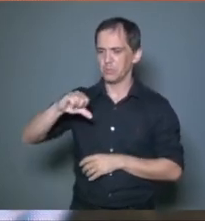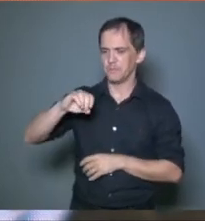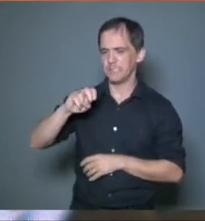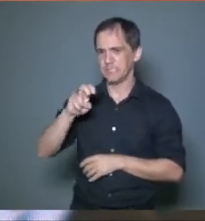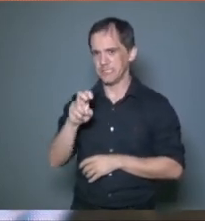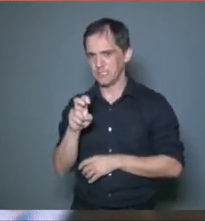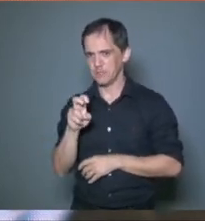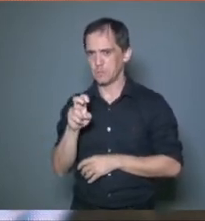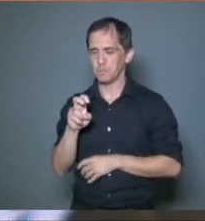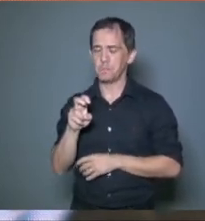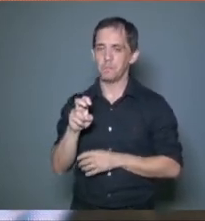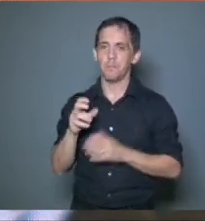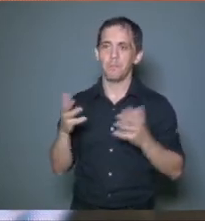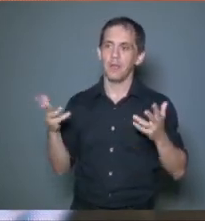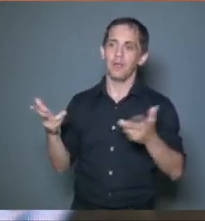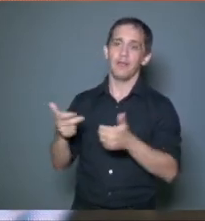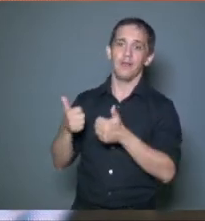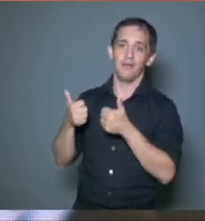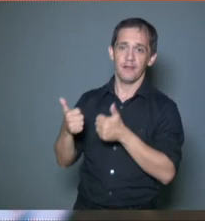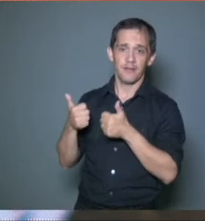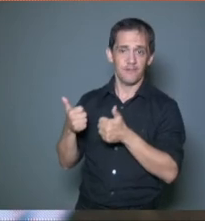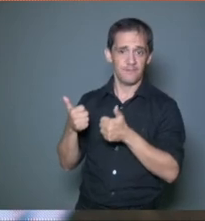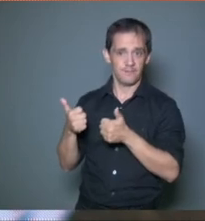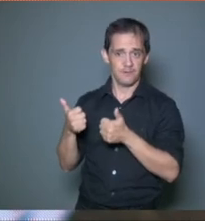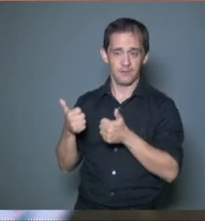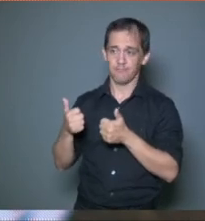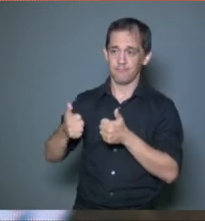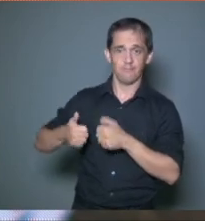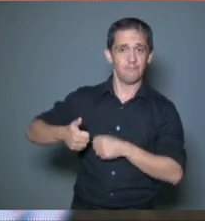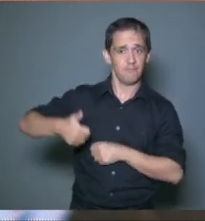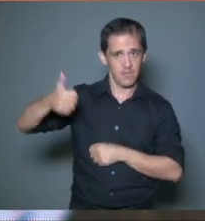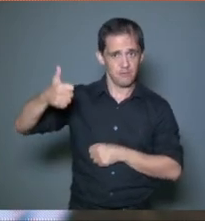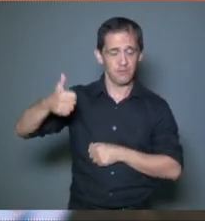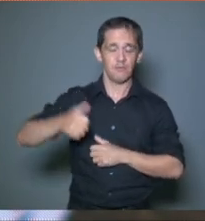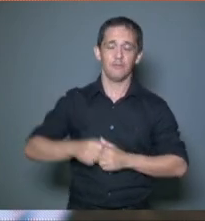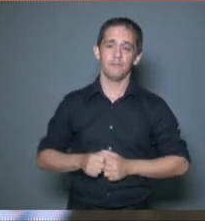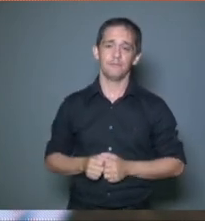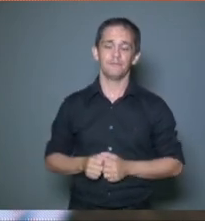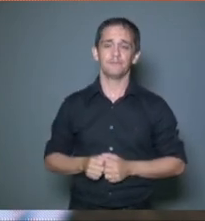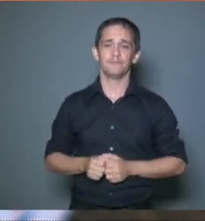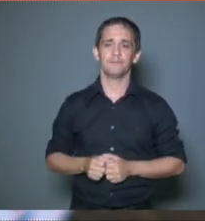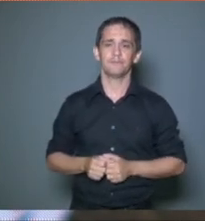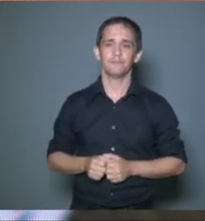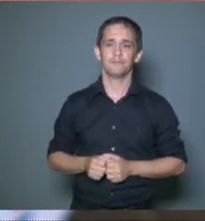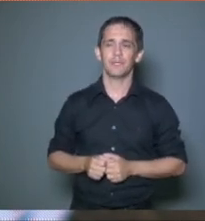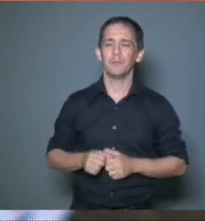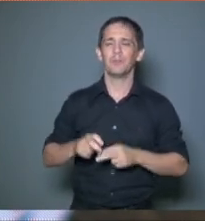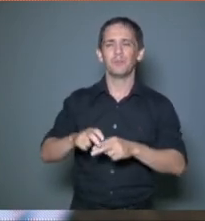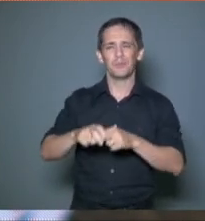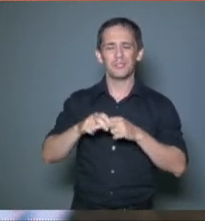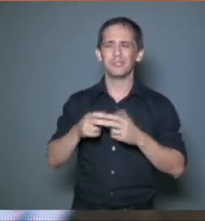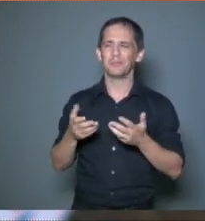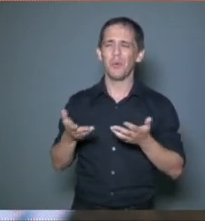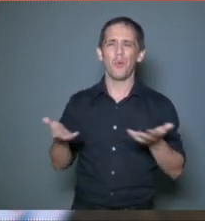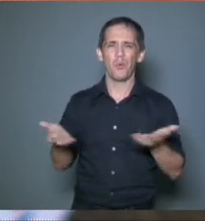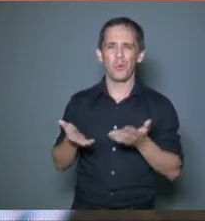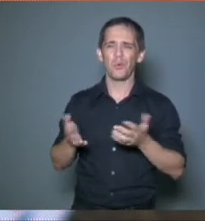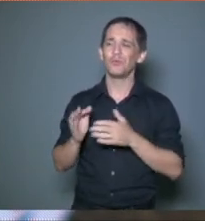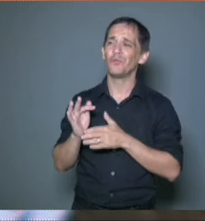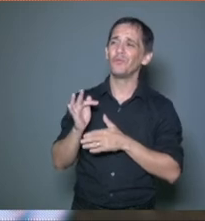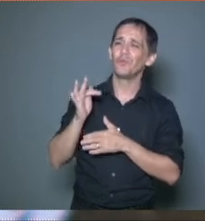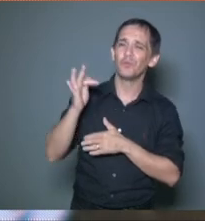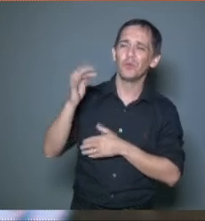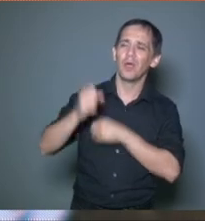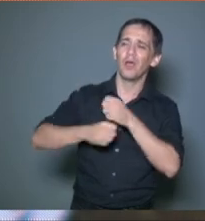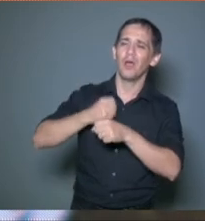100? 95? Great. Much better than the current price if you think about the future. So this is why